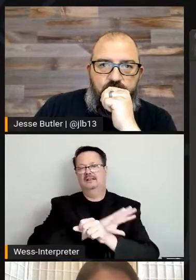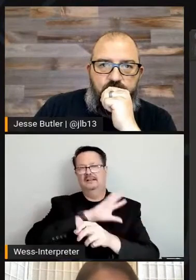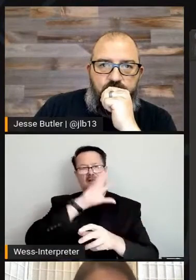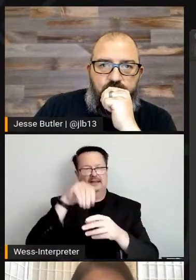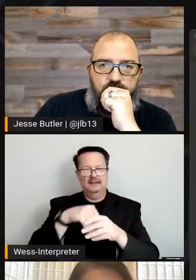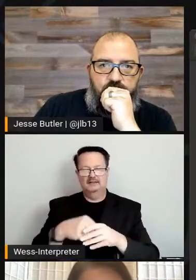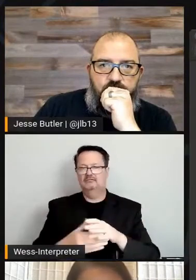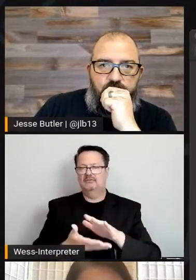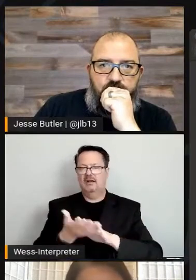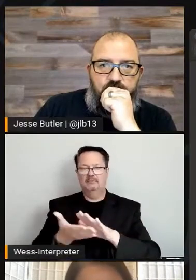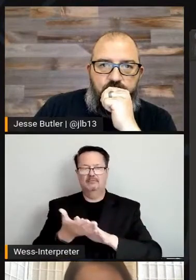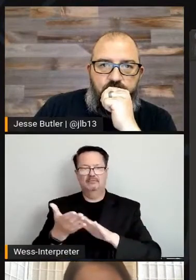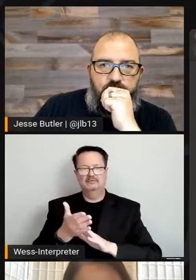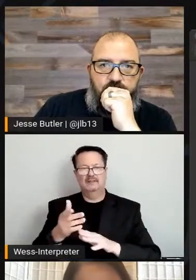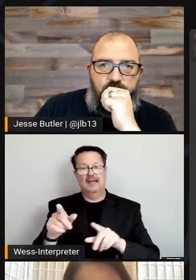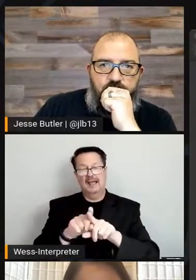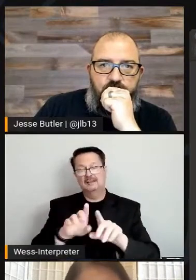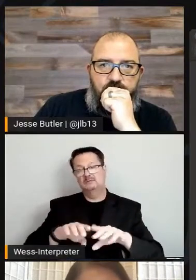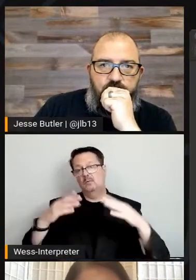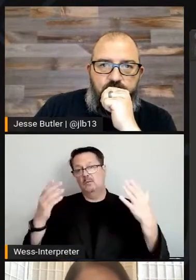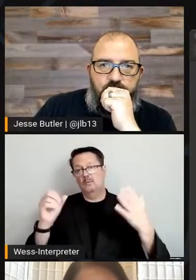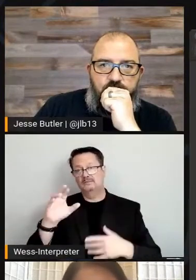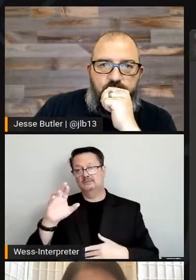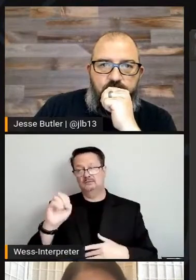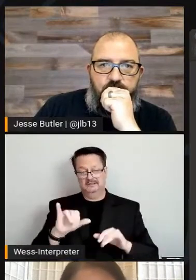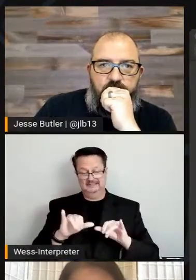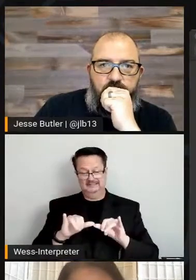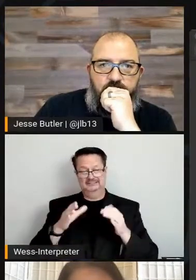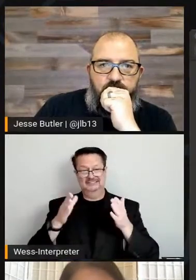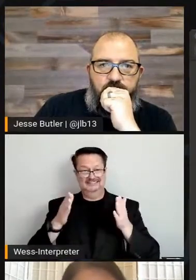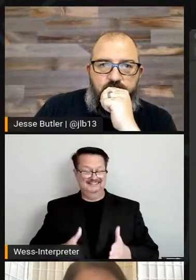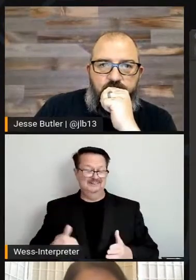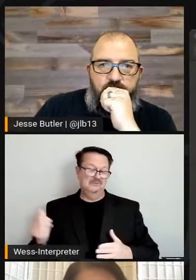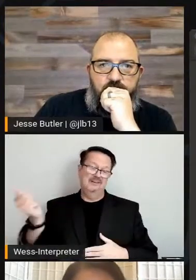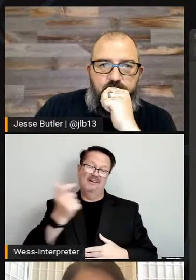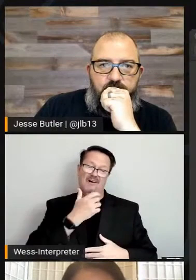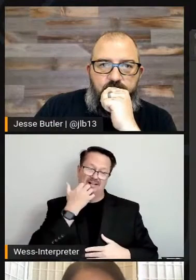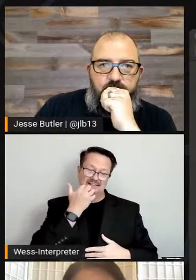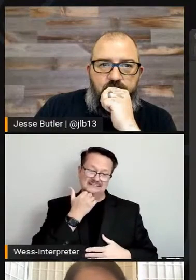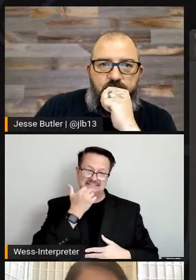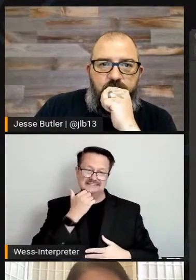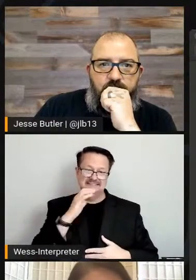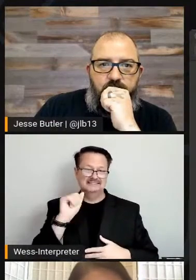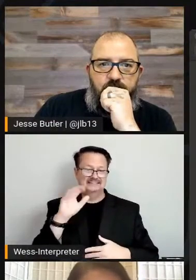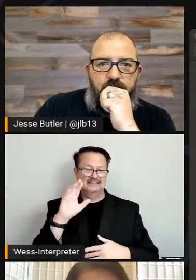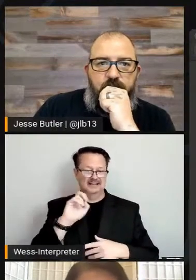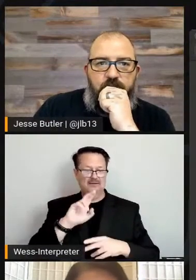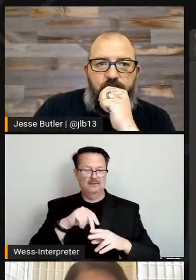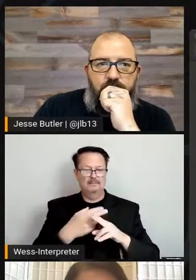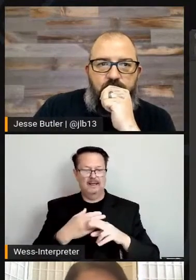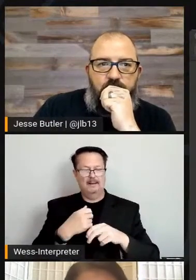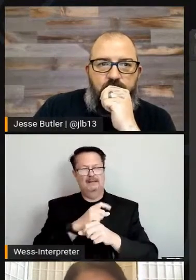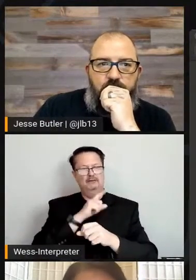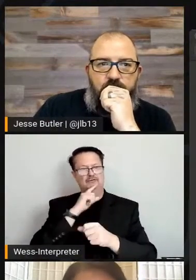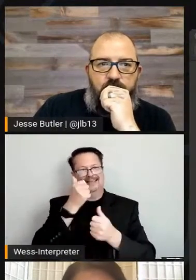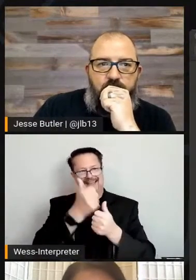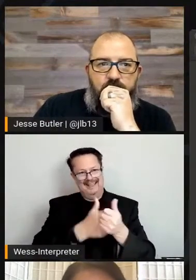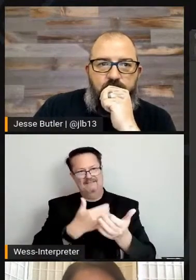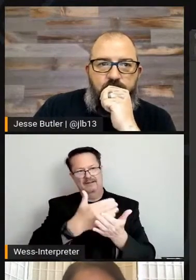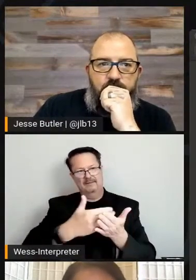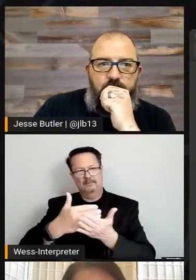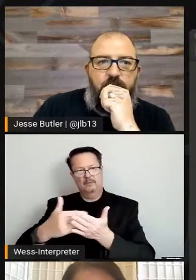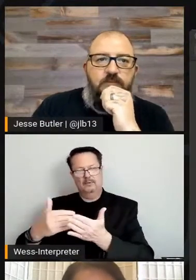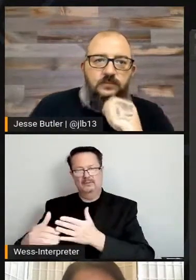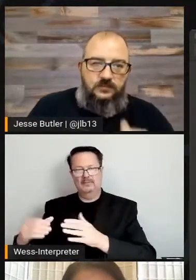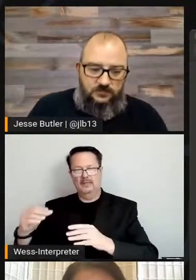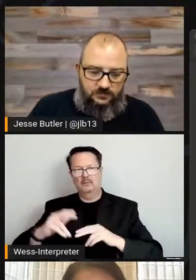that as an open source engineer, we all care about, making sure that every component that we're building is